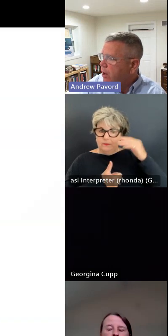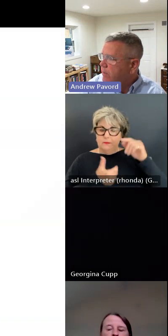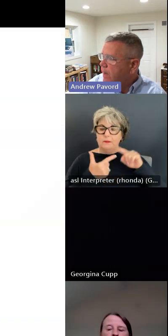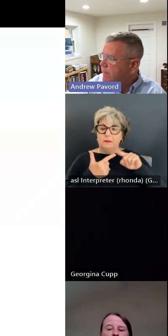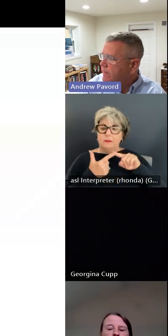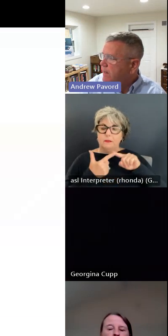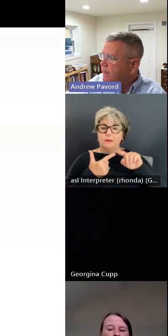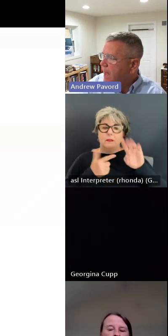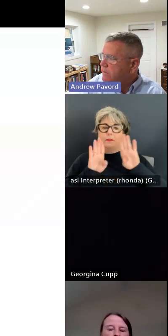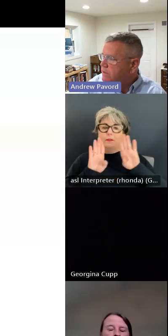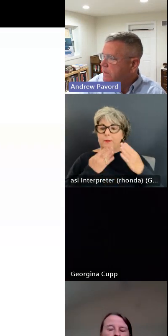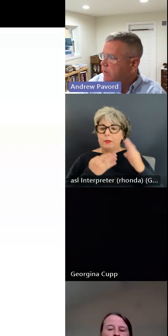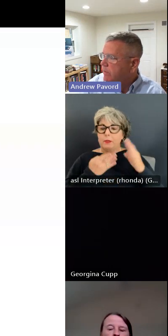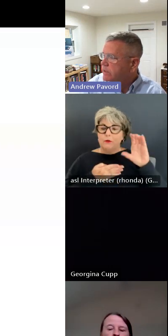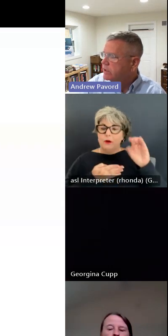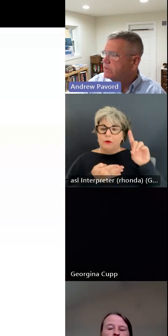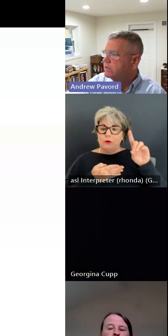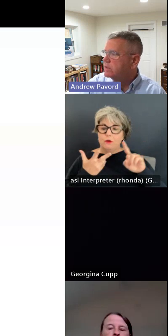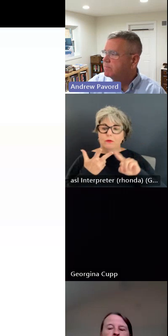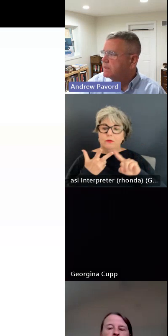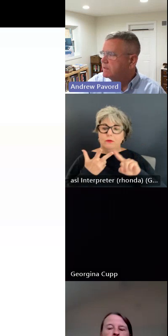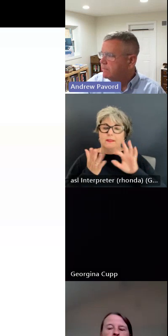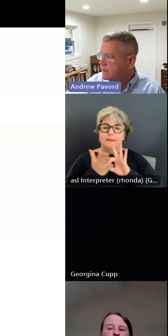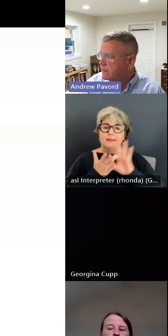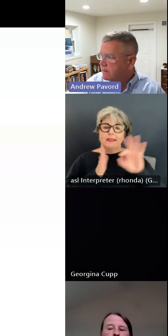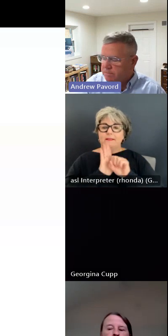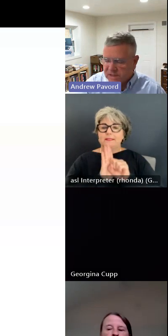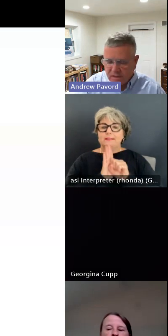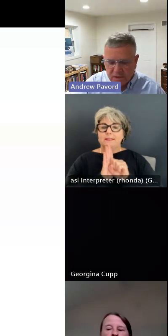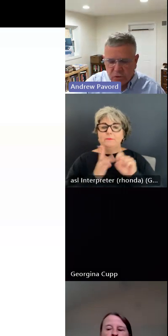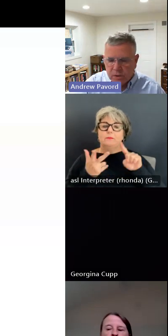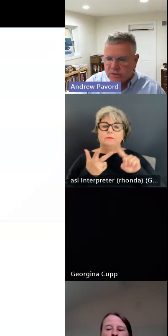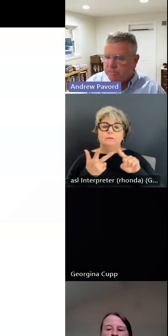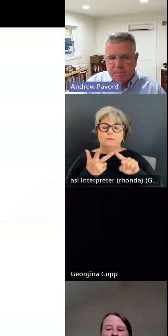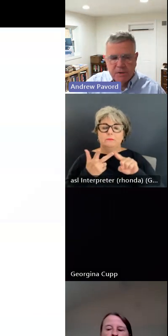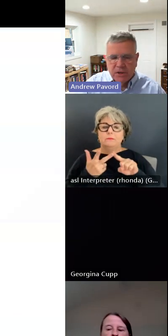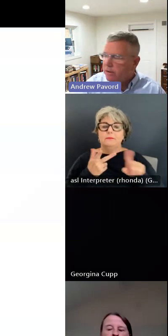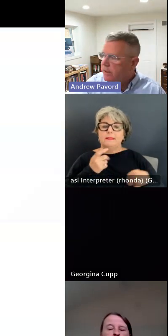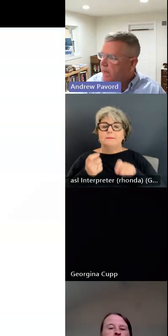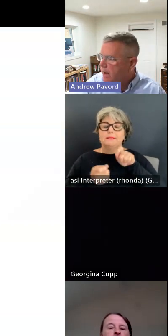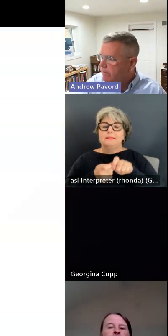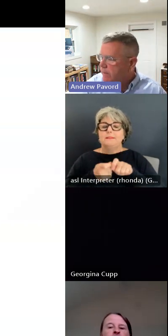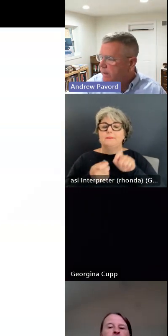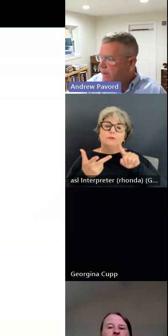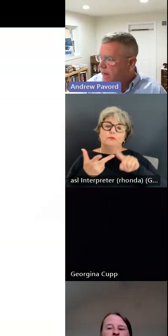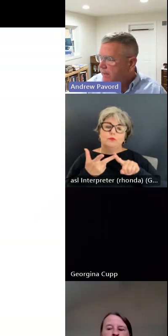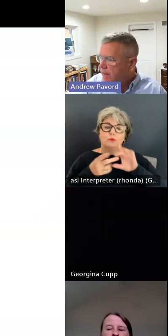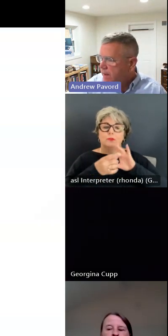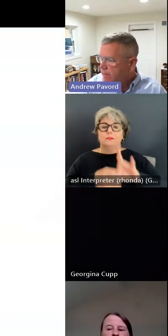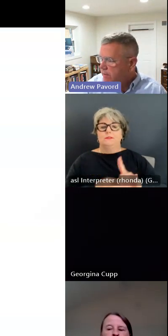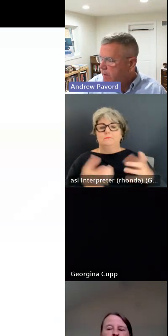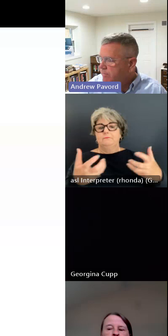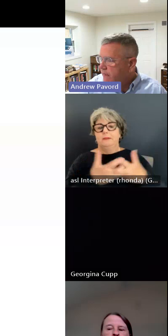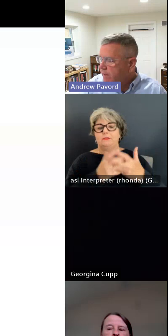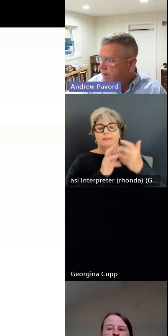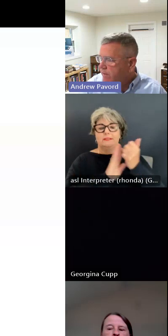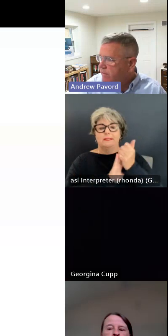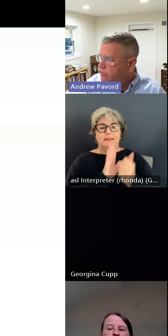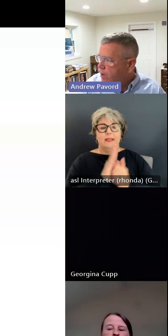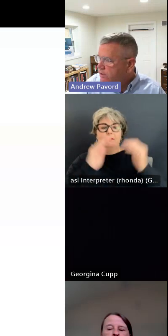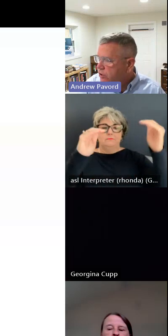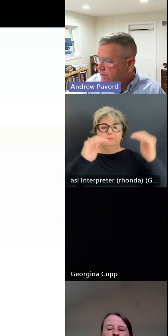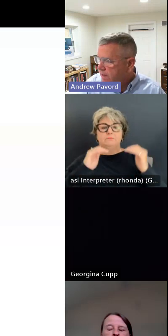bureau code, and then the account symbol, which is the specific towards a particular account. And then you come